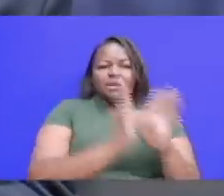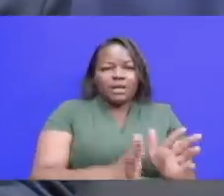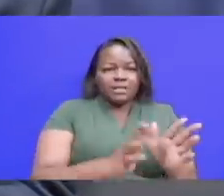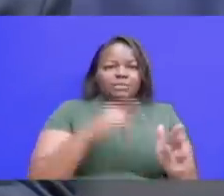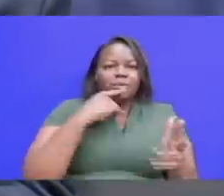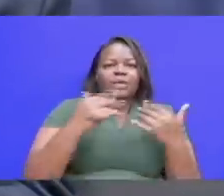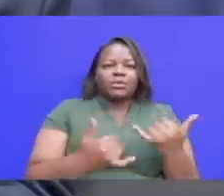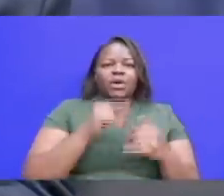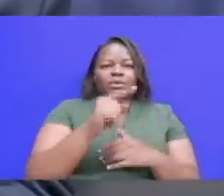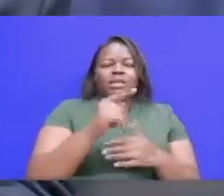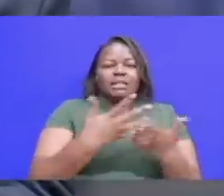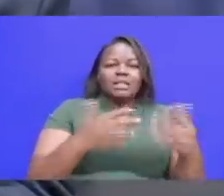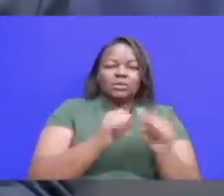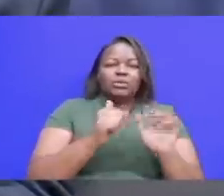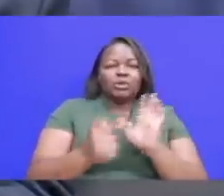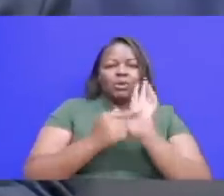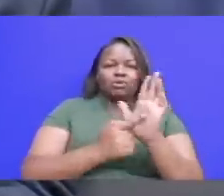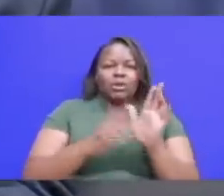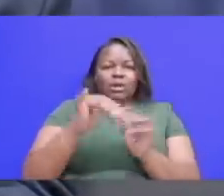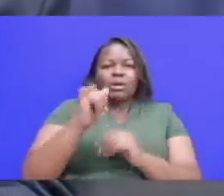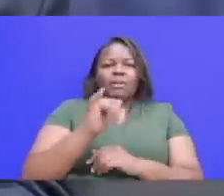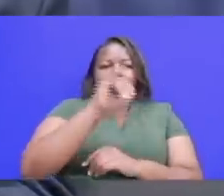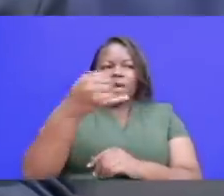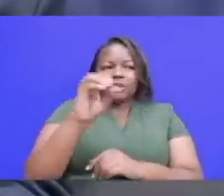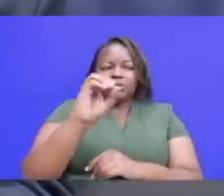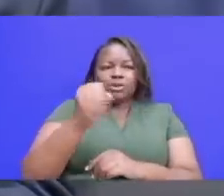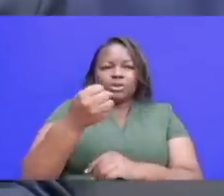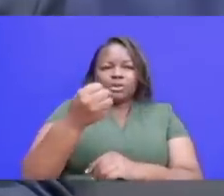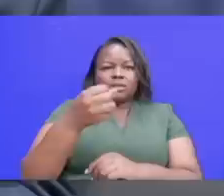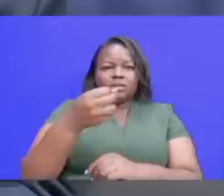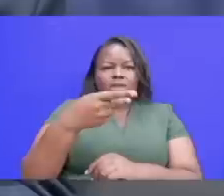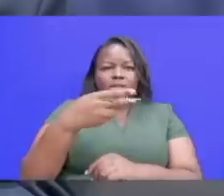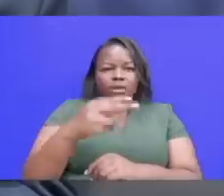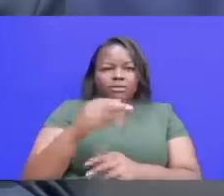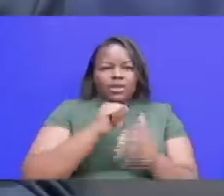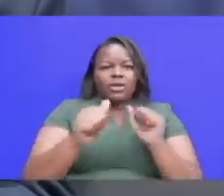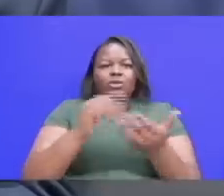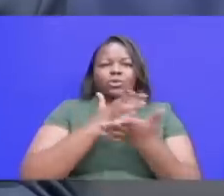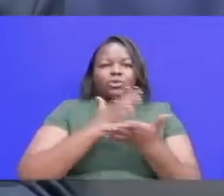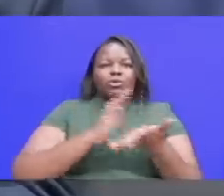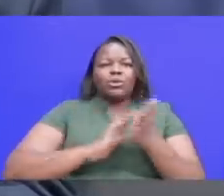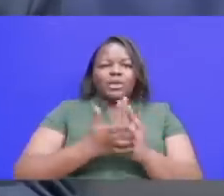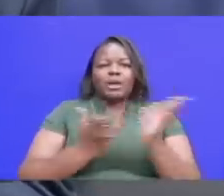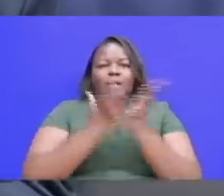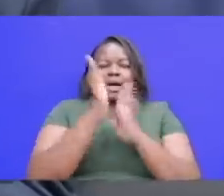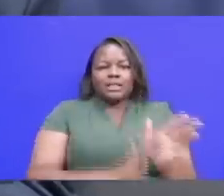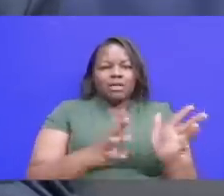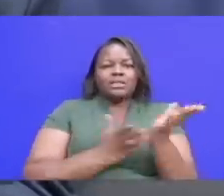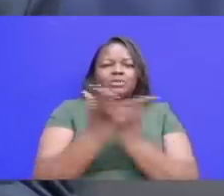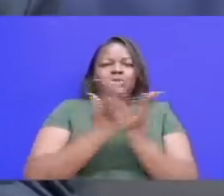an attribute which was later shown by Joseph when he really became a servant to serve